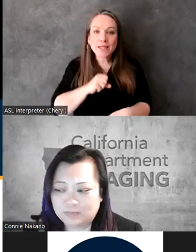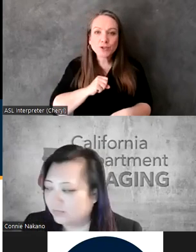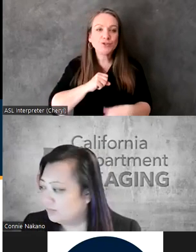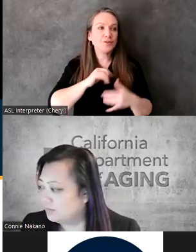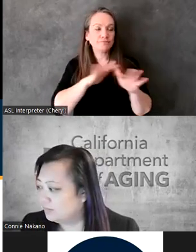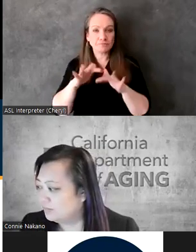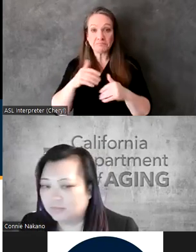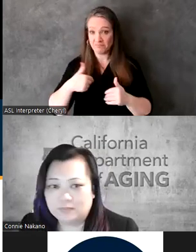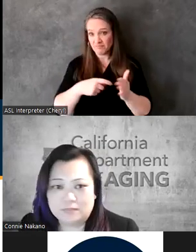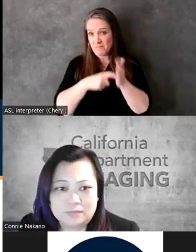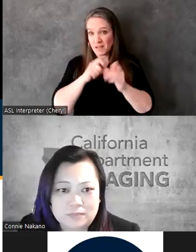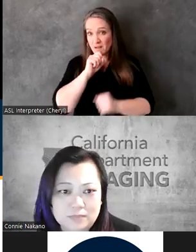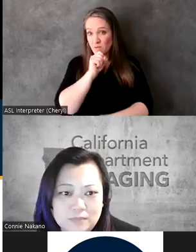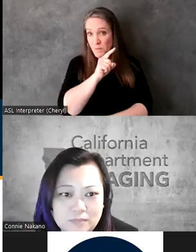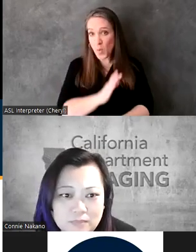between now